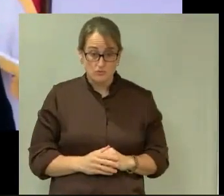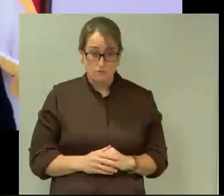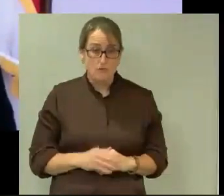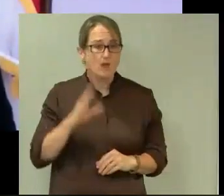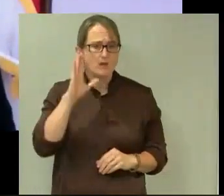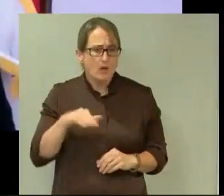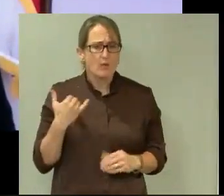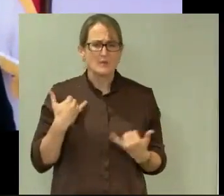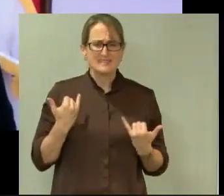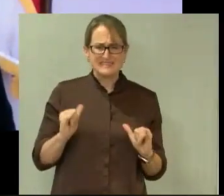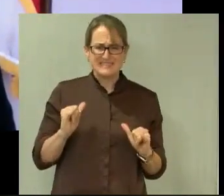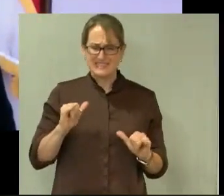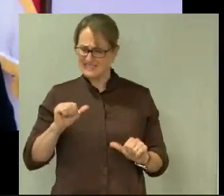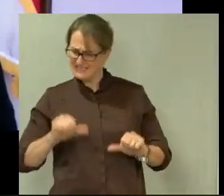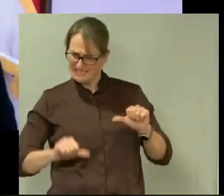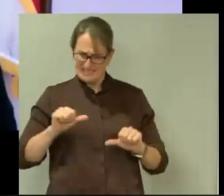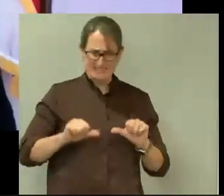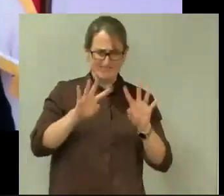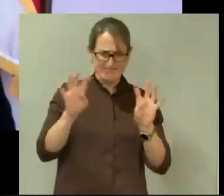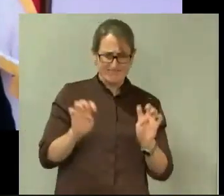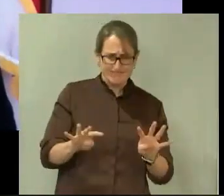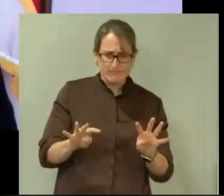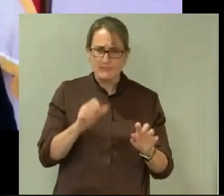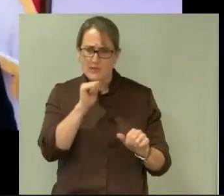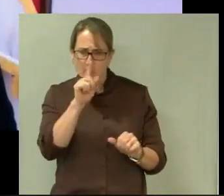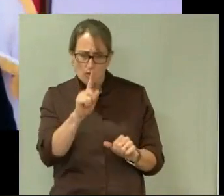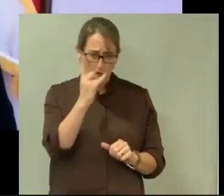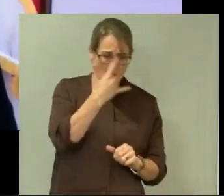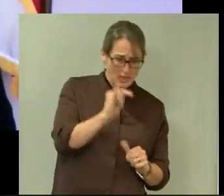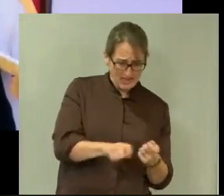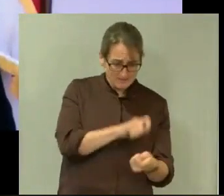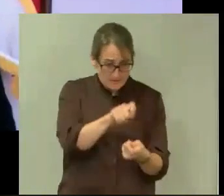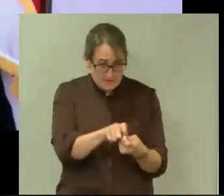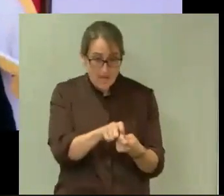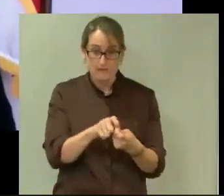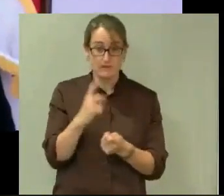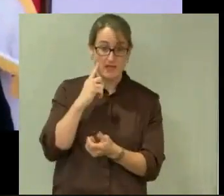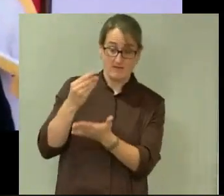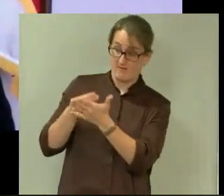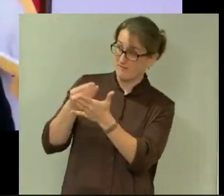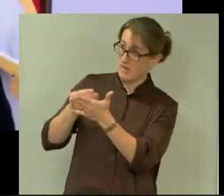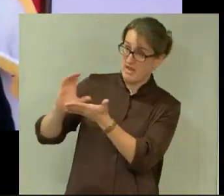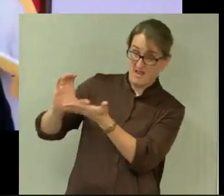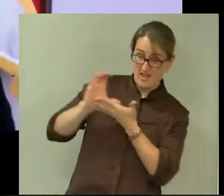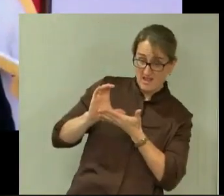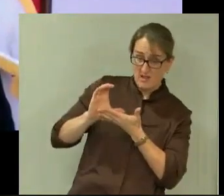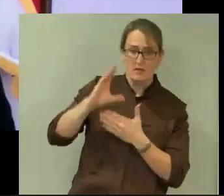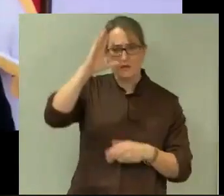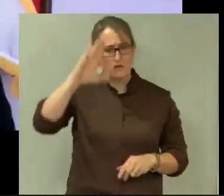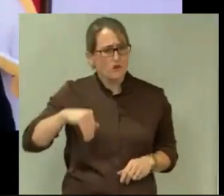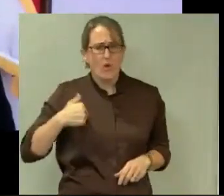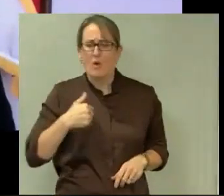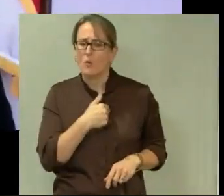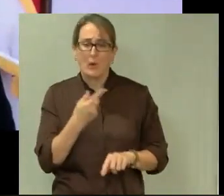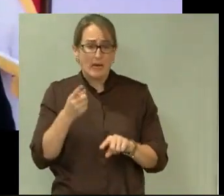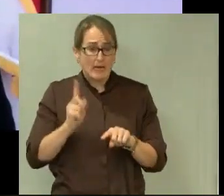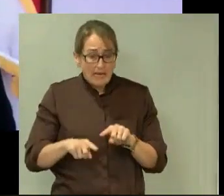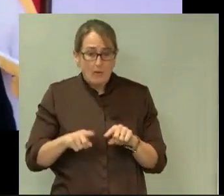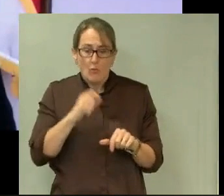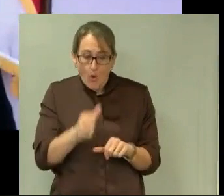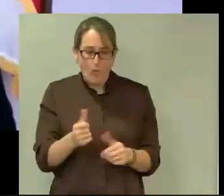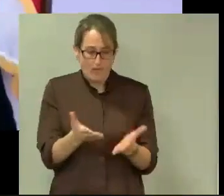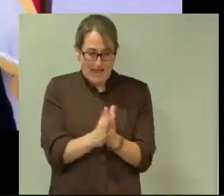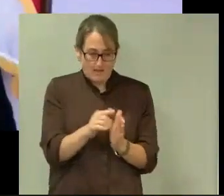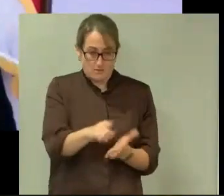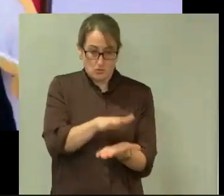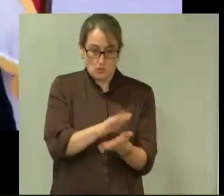unanswered questions around the fiscal impacts, know that we're not going to ask anyone to open a school if we cannot safely do that. We have to